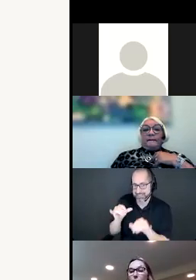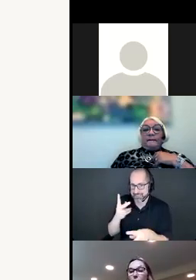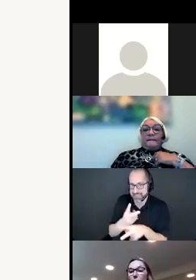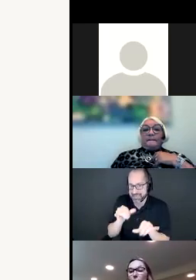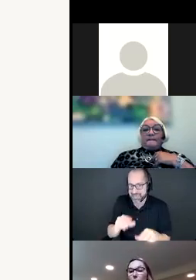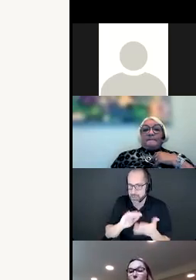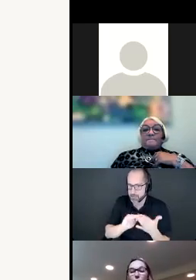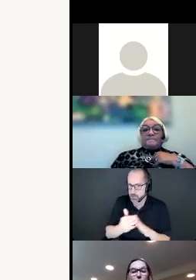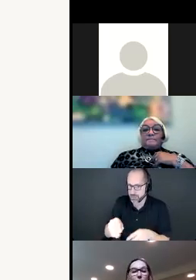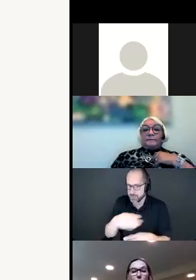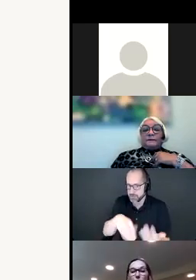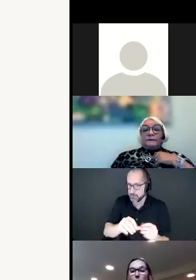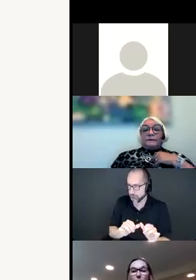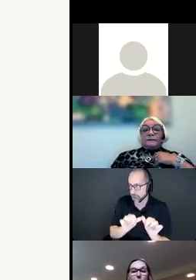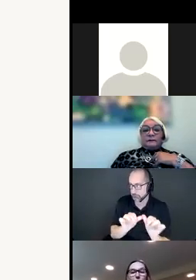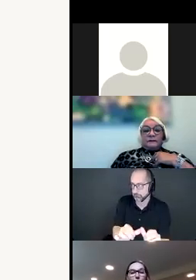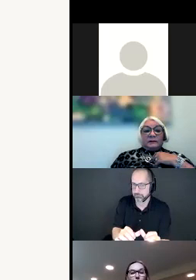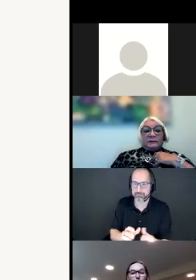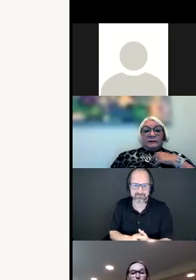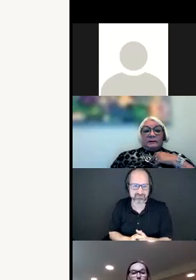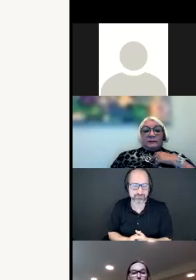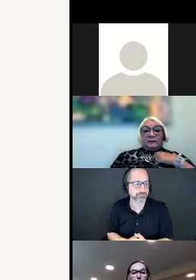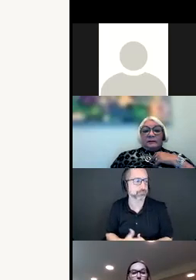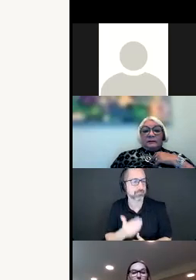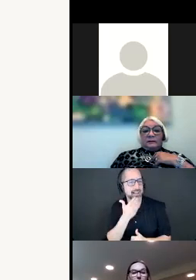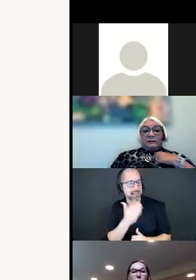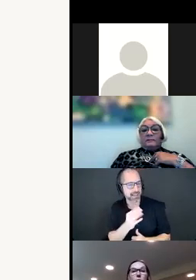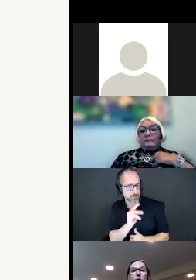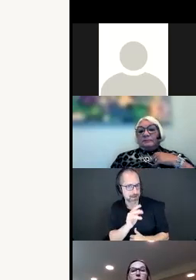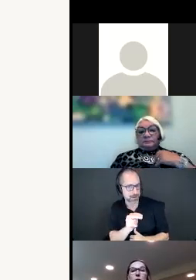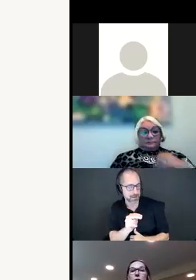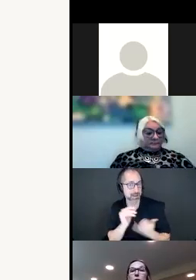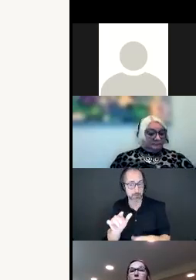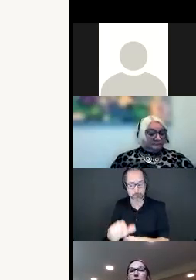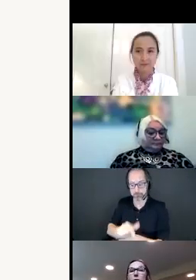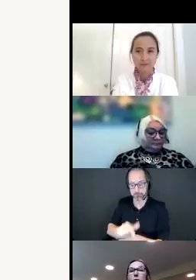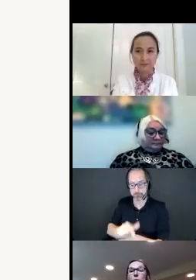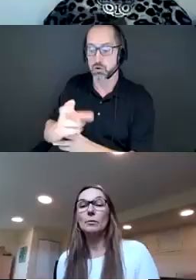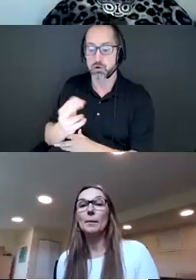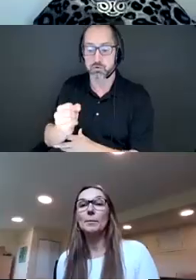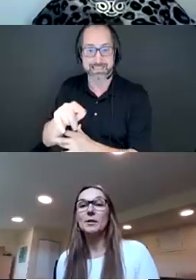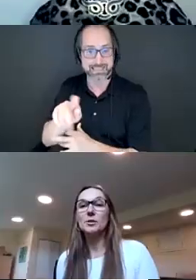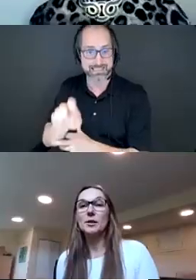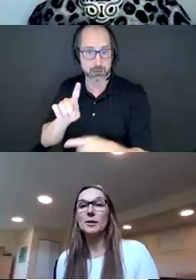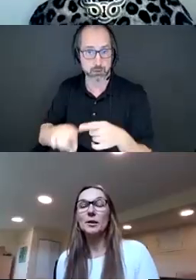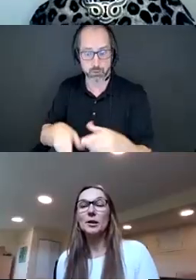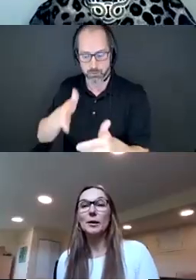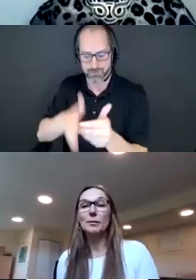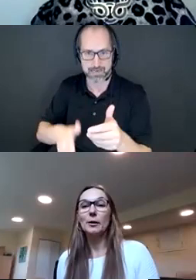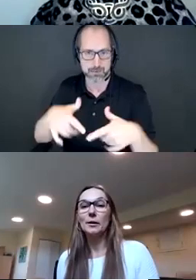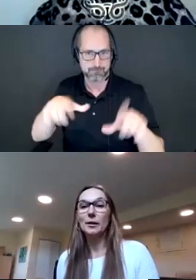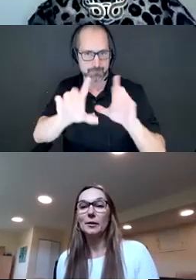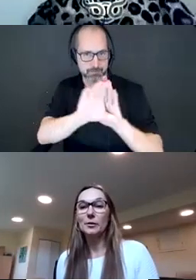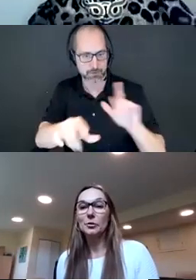Thanks, Marilyn. I'm going to now turn it over to Christine to finish the slides as we wrap up the session today. So thank you